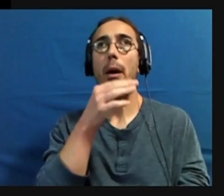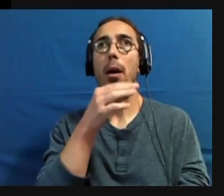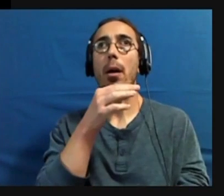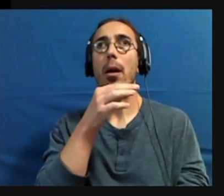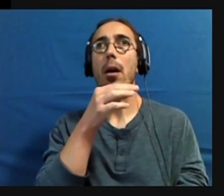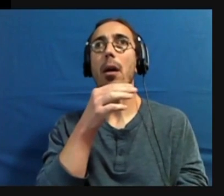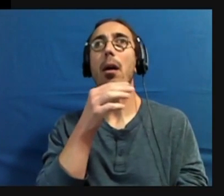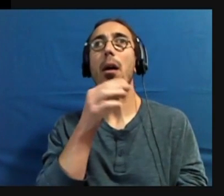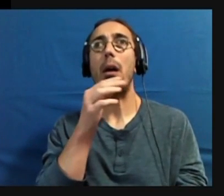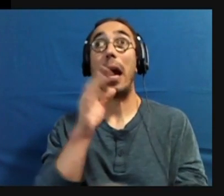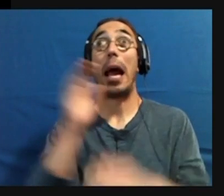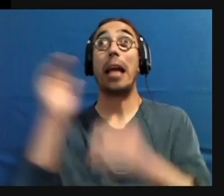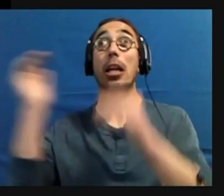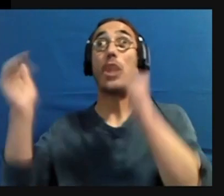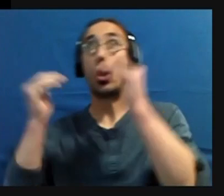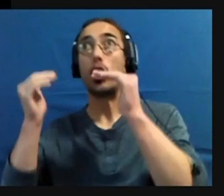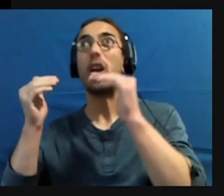to